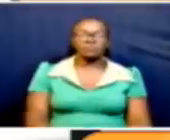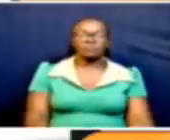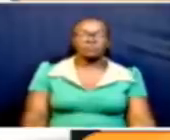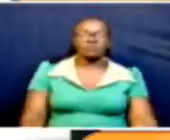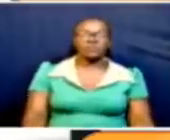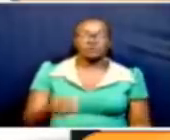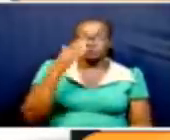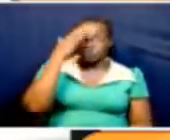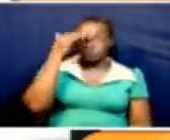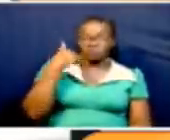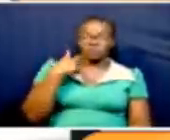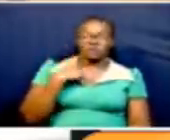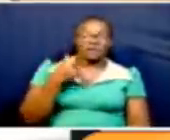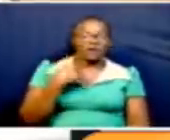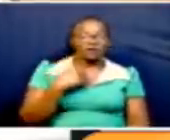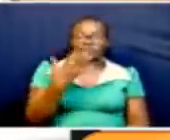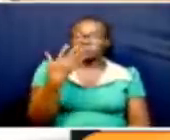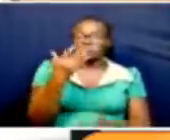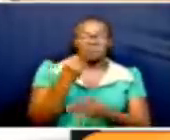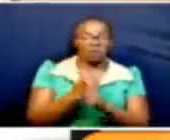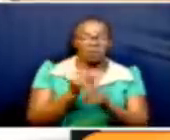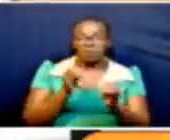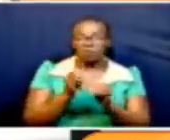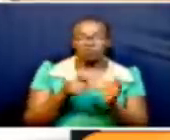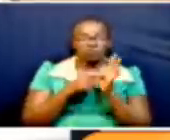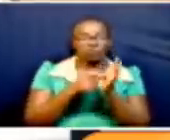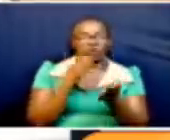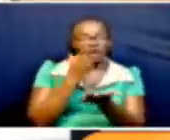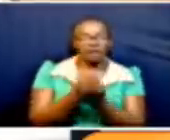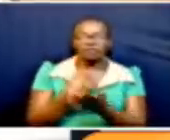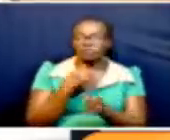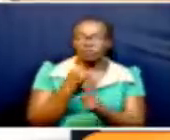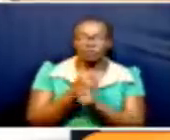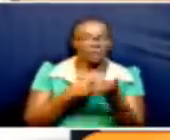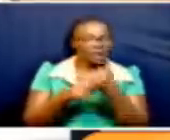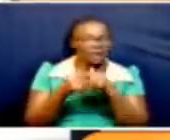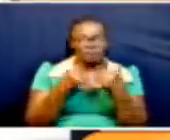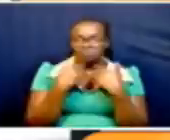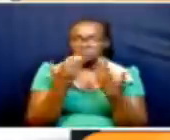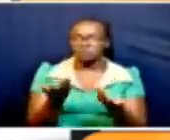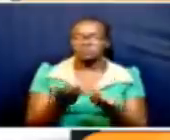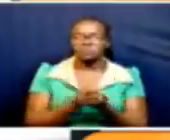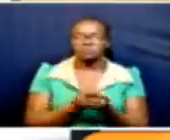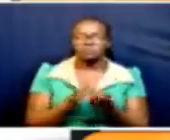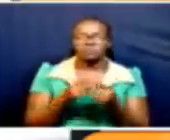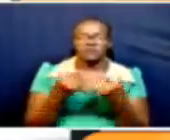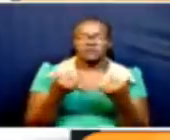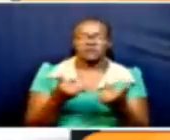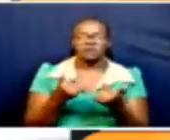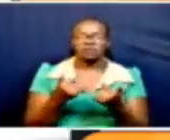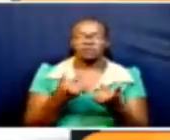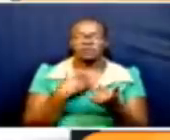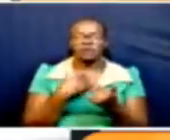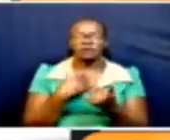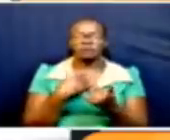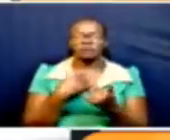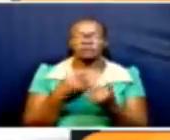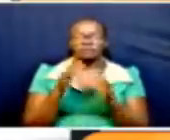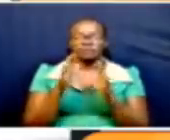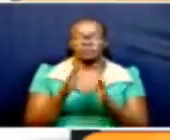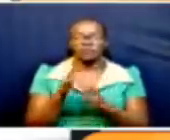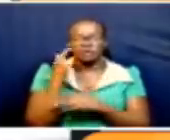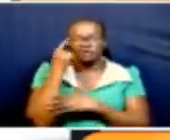paperwork, an evidence to show that you've done. But the problem nowadays is all about to fight for airtime. It's all about a pretty face on TV. It's all about,